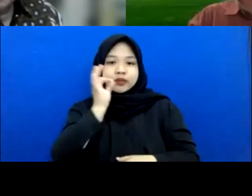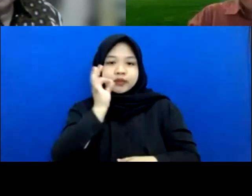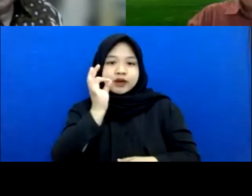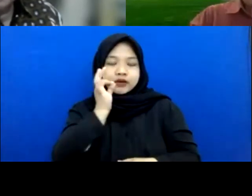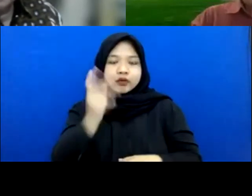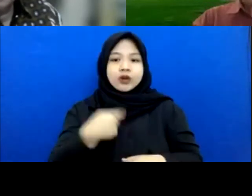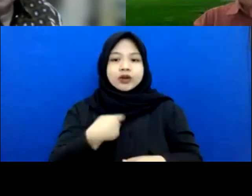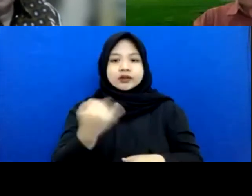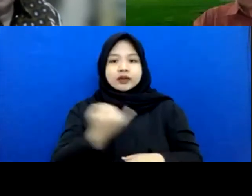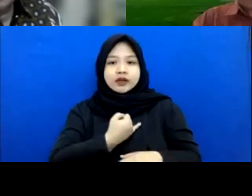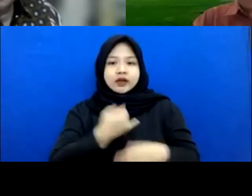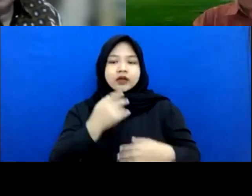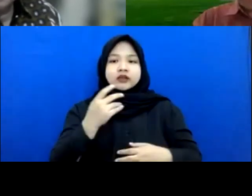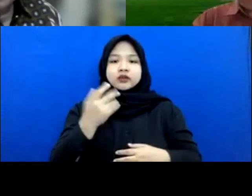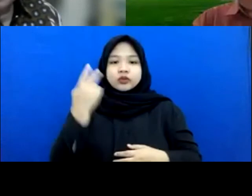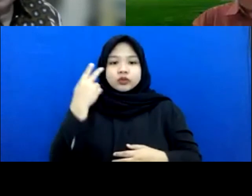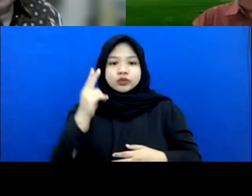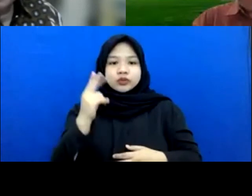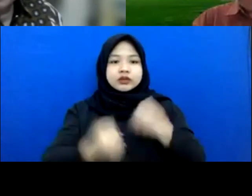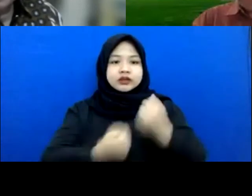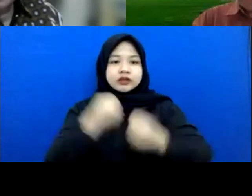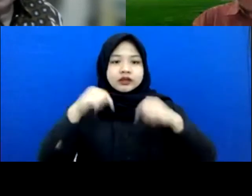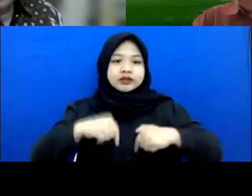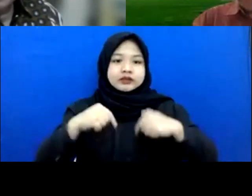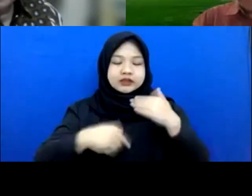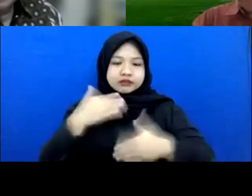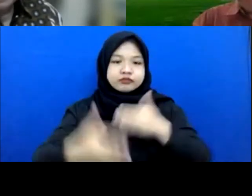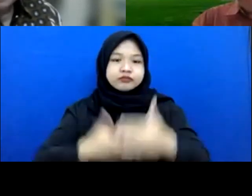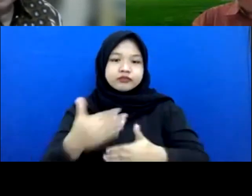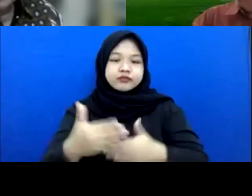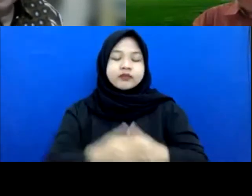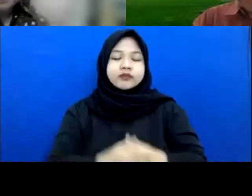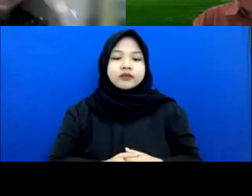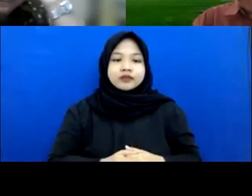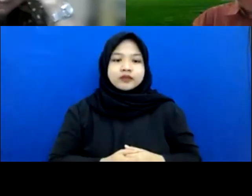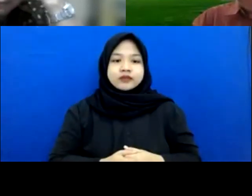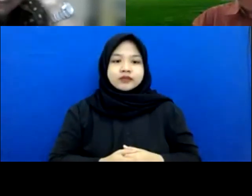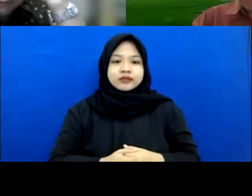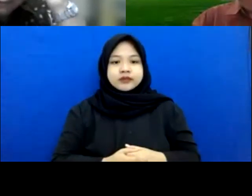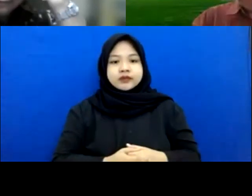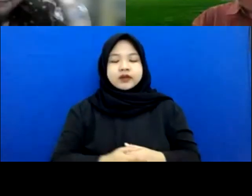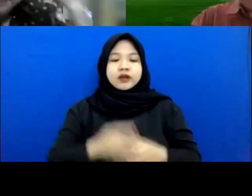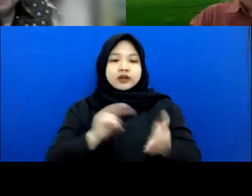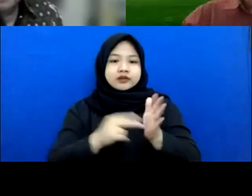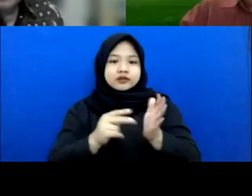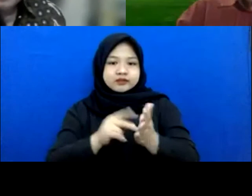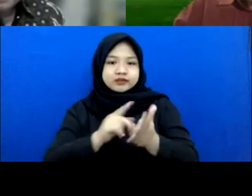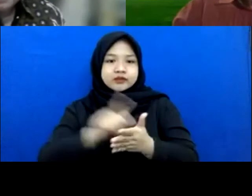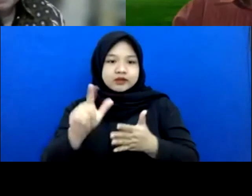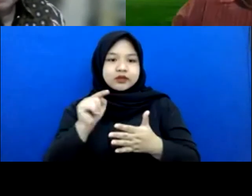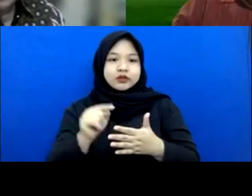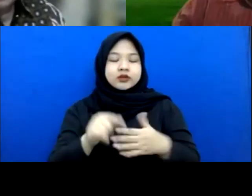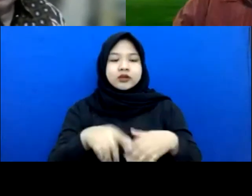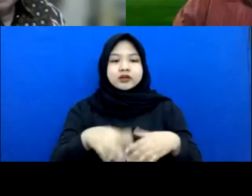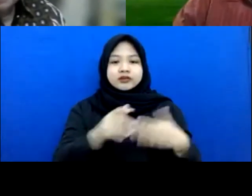and any inconveniences that you have faced throughout the summer course. With that being said, you may report these matters to your student liaison. Before